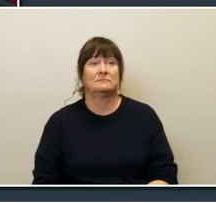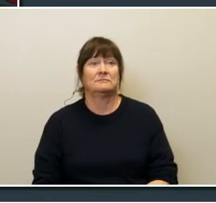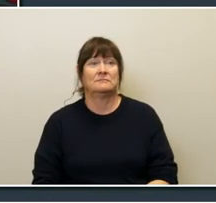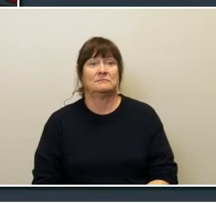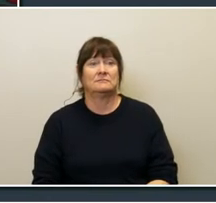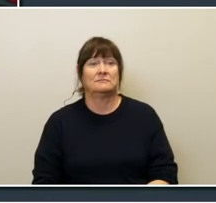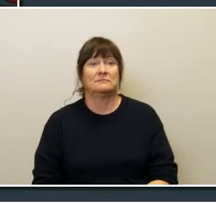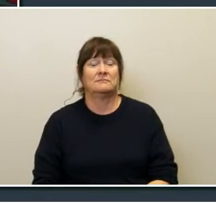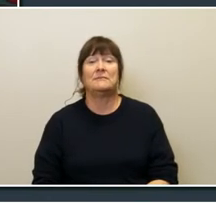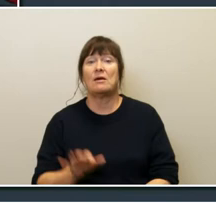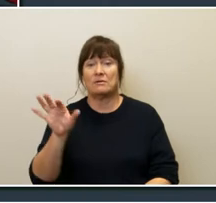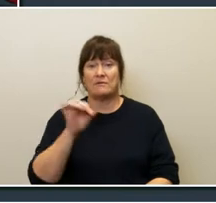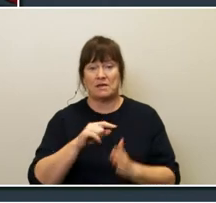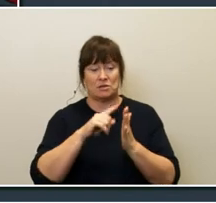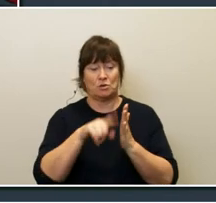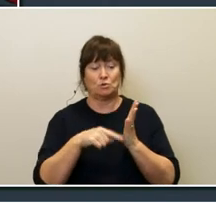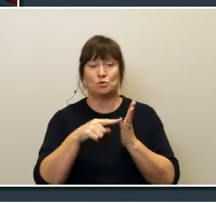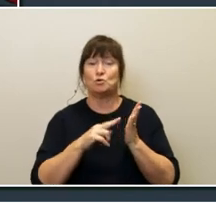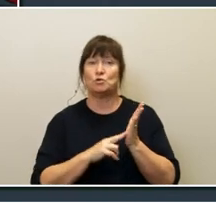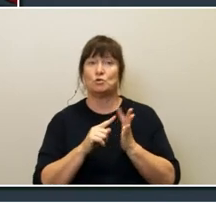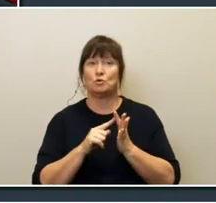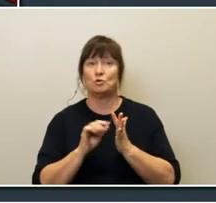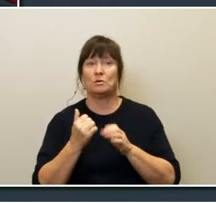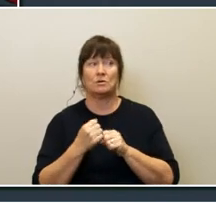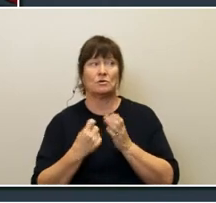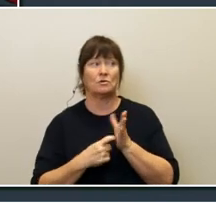And next I'd like to invite June Graham, please.